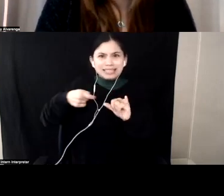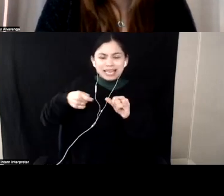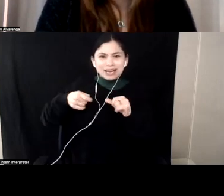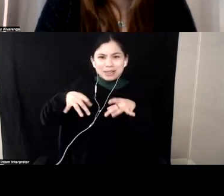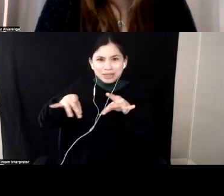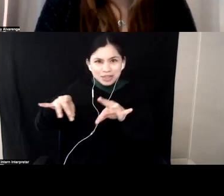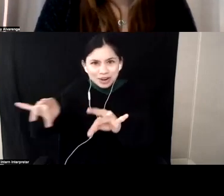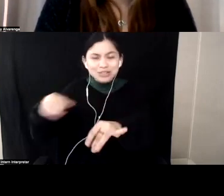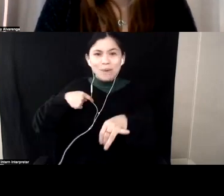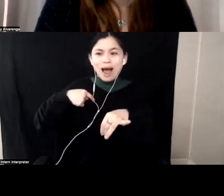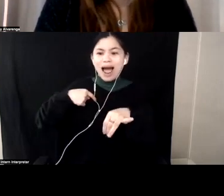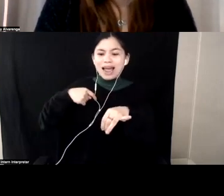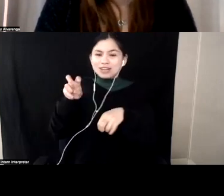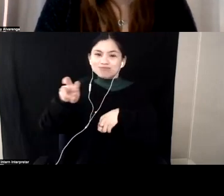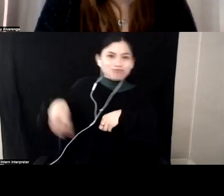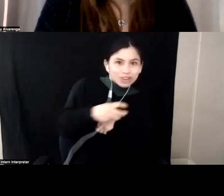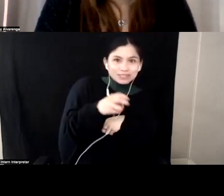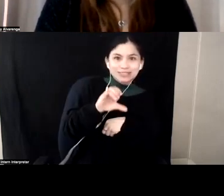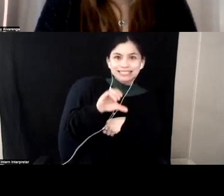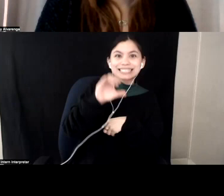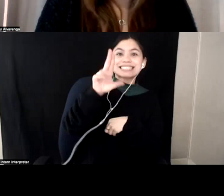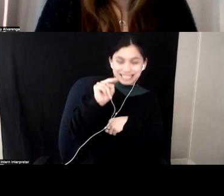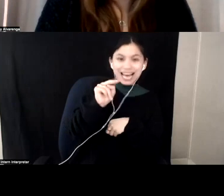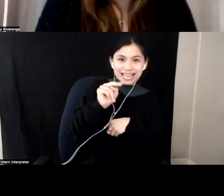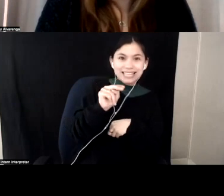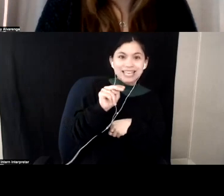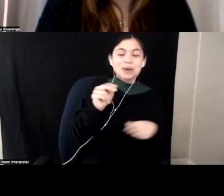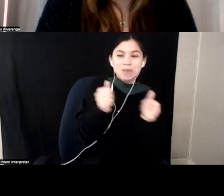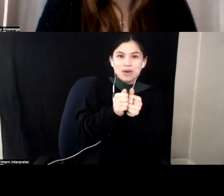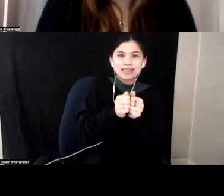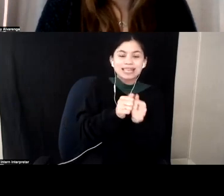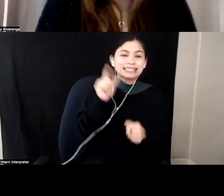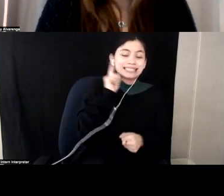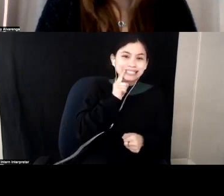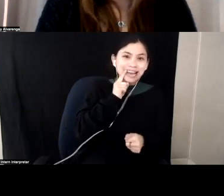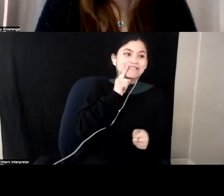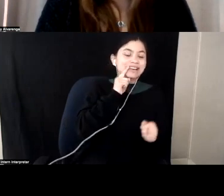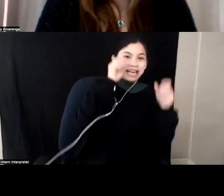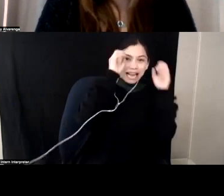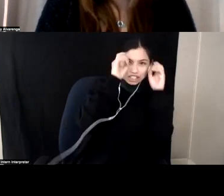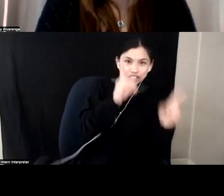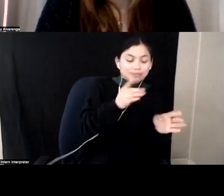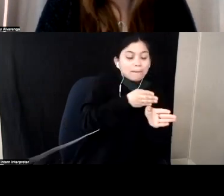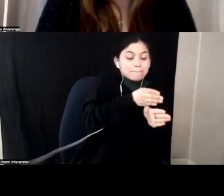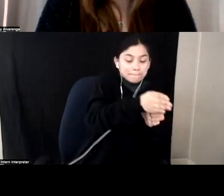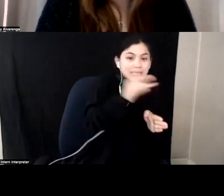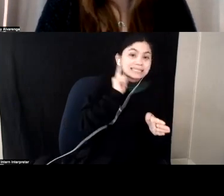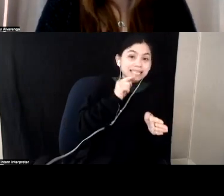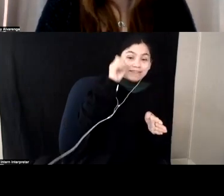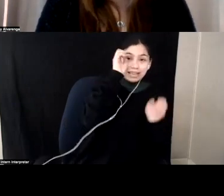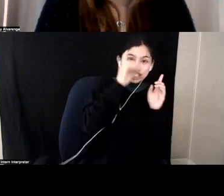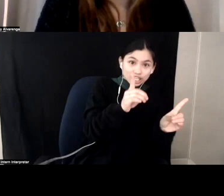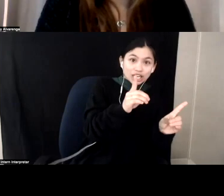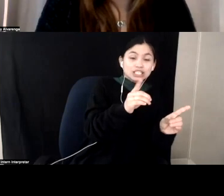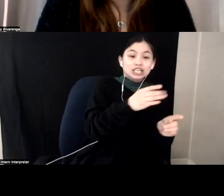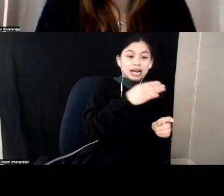CSUN for deaf education and child and adolescent development